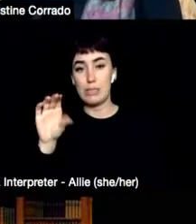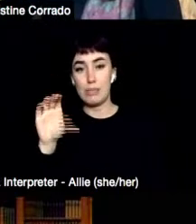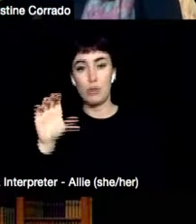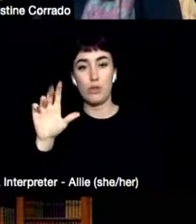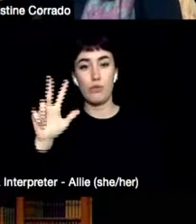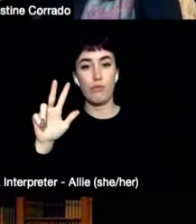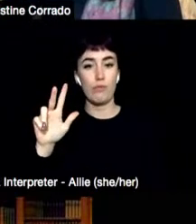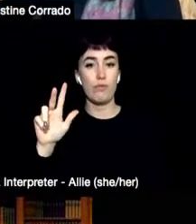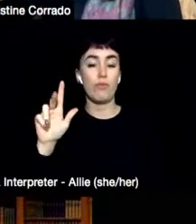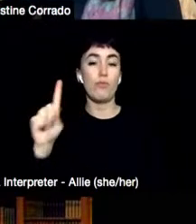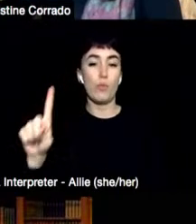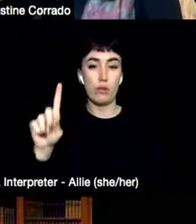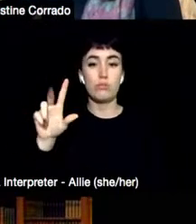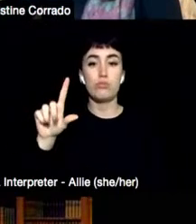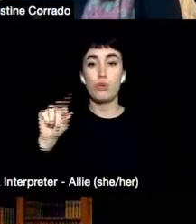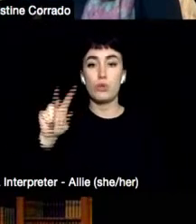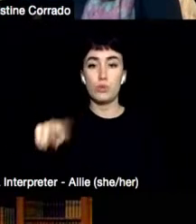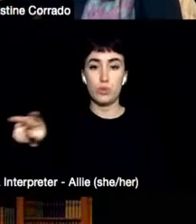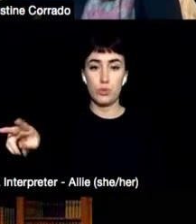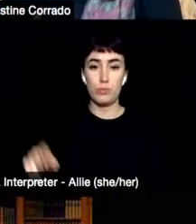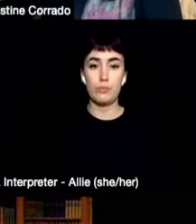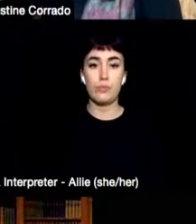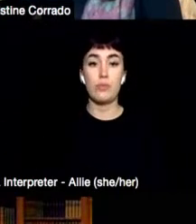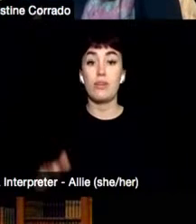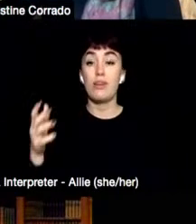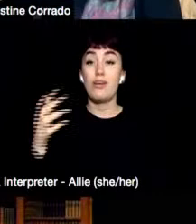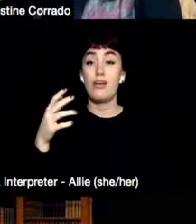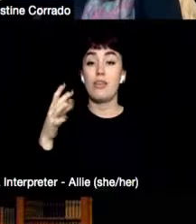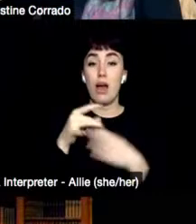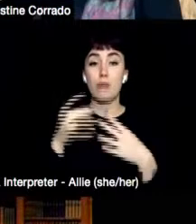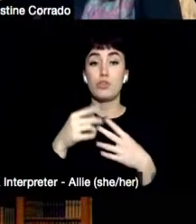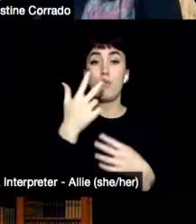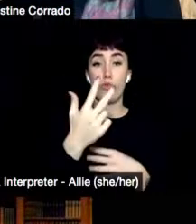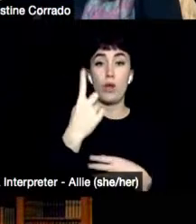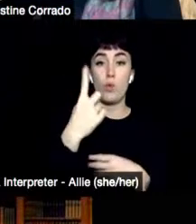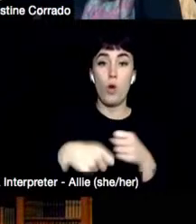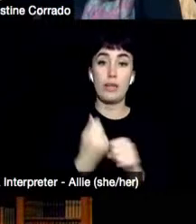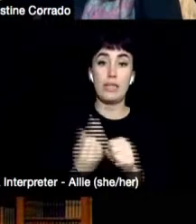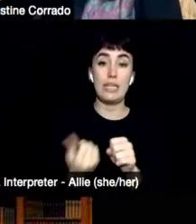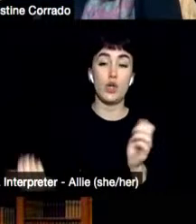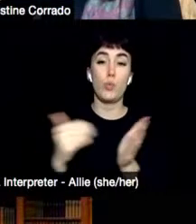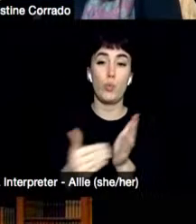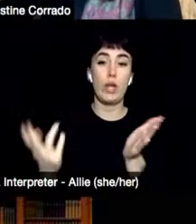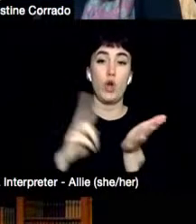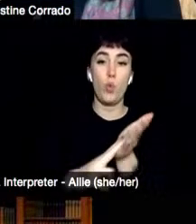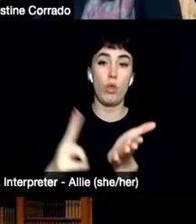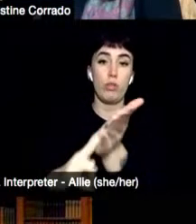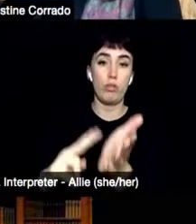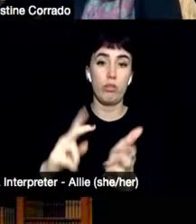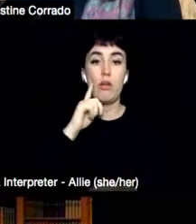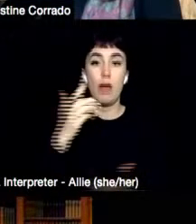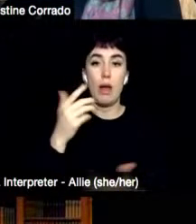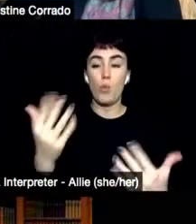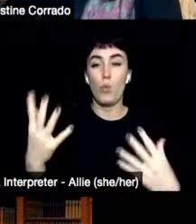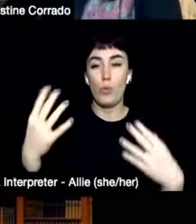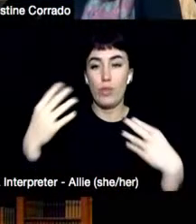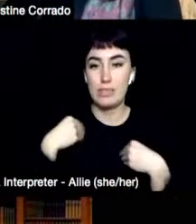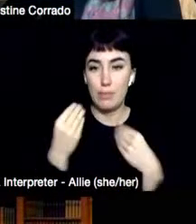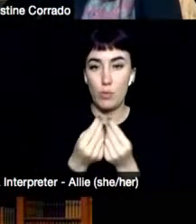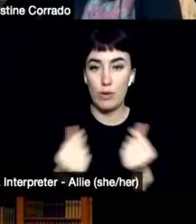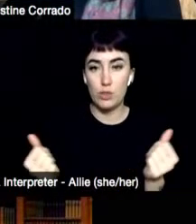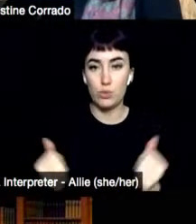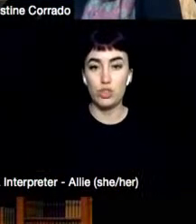December 31, 2022, the option of 3 one-year renewals. I move that we adopt the resolution before us.